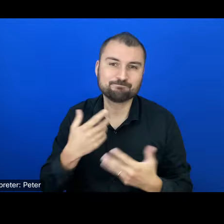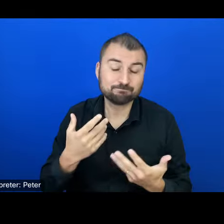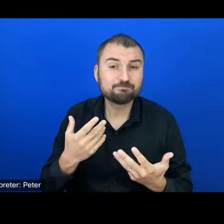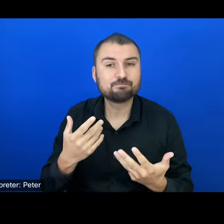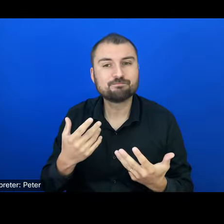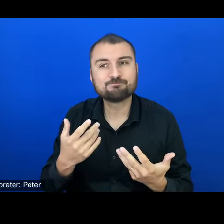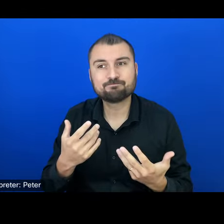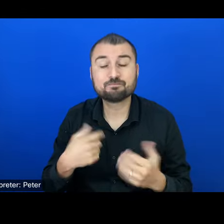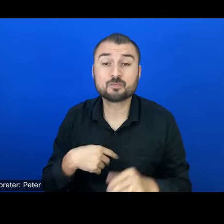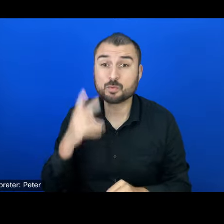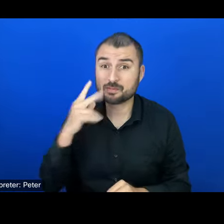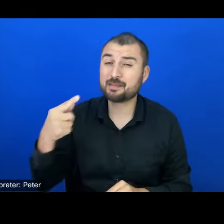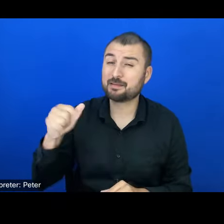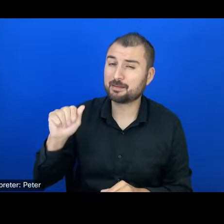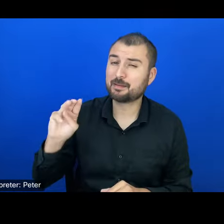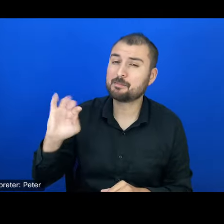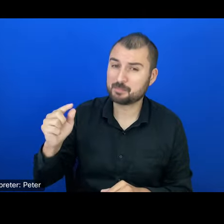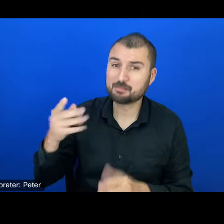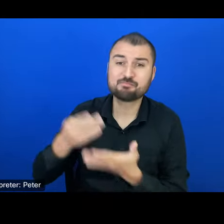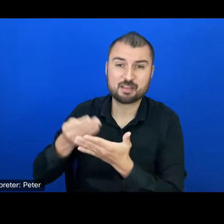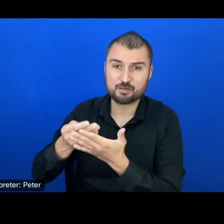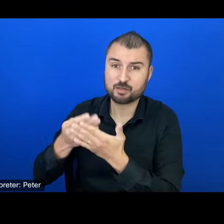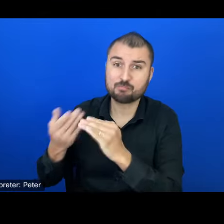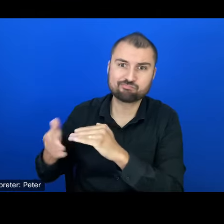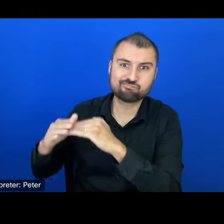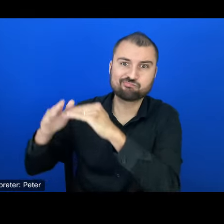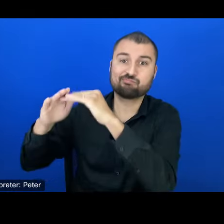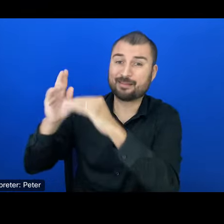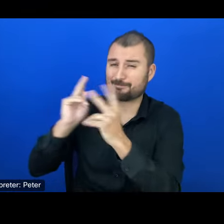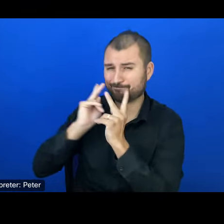increase in gaming revenue, but